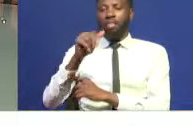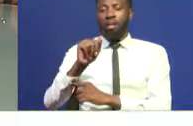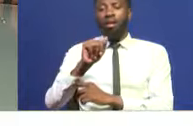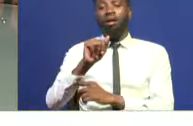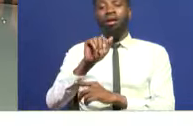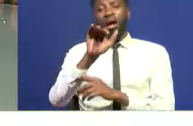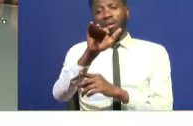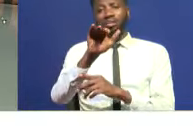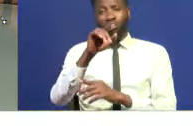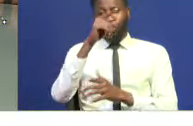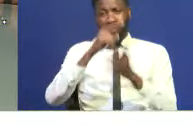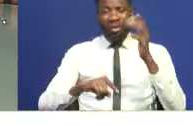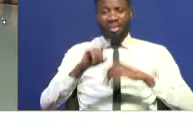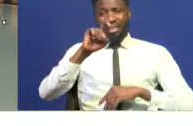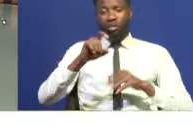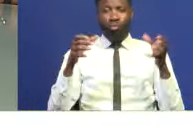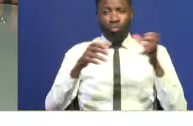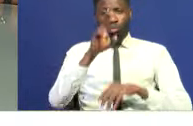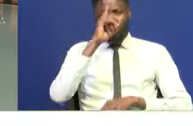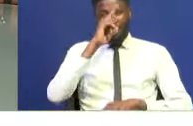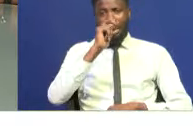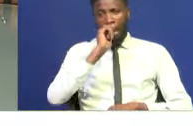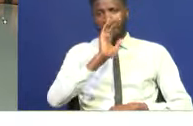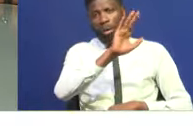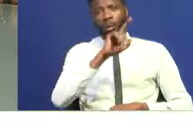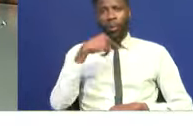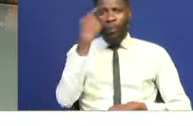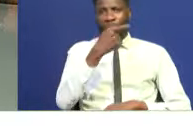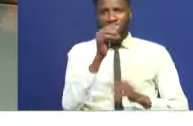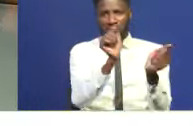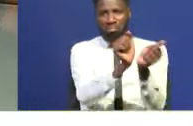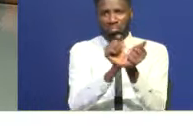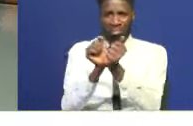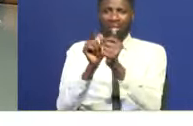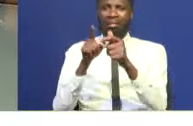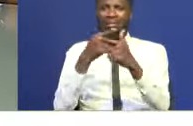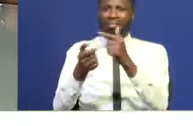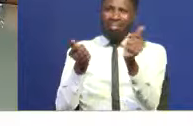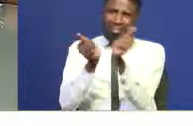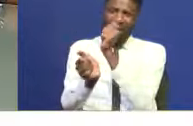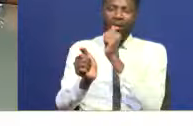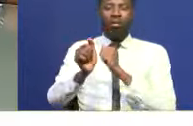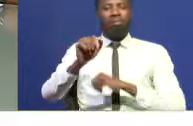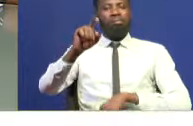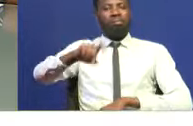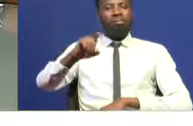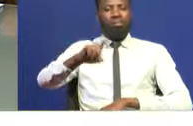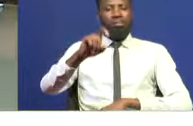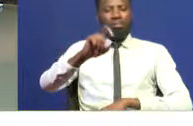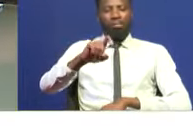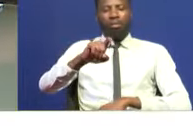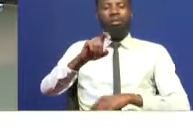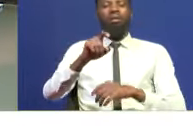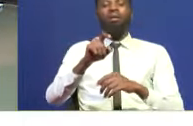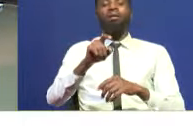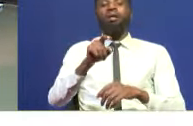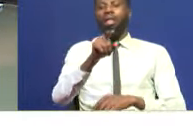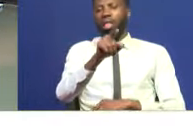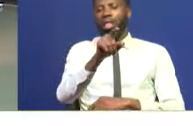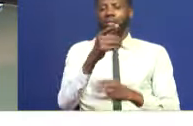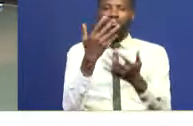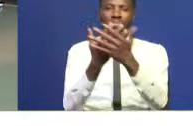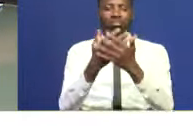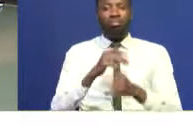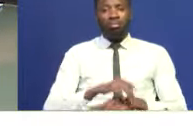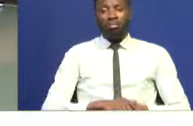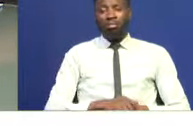human rights violations following their detention. Now, the duo recounted in graphical detail their days in incarceration,